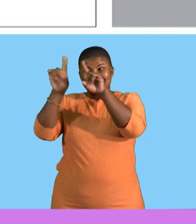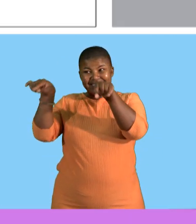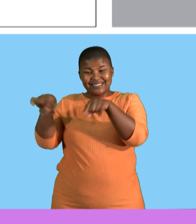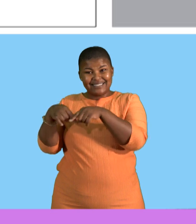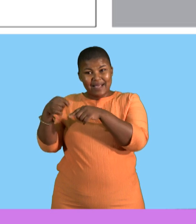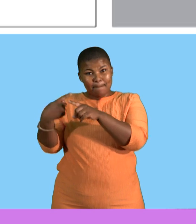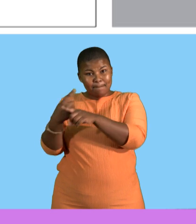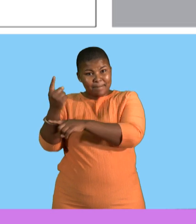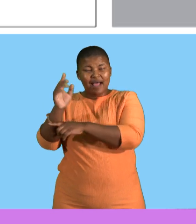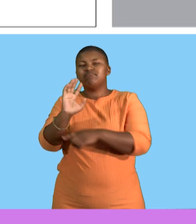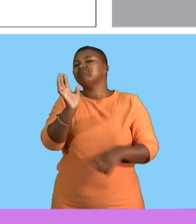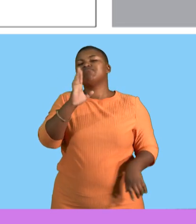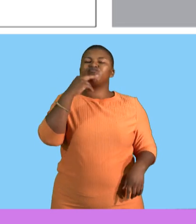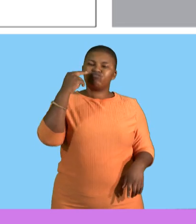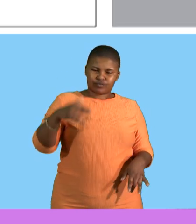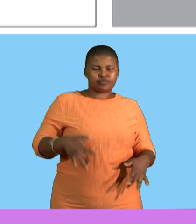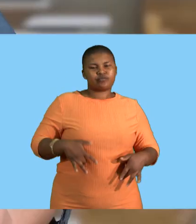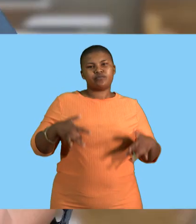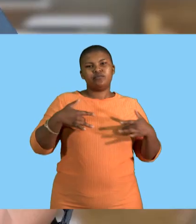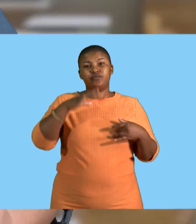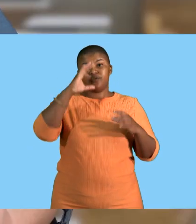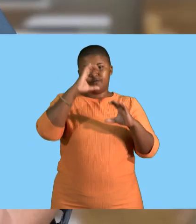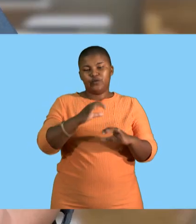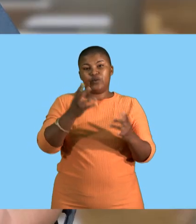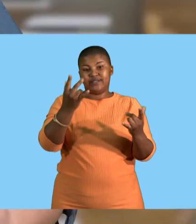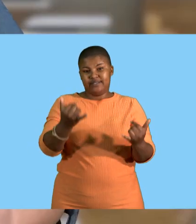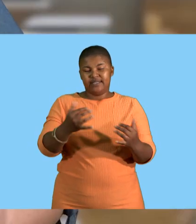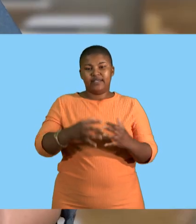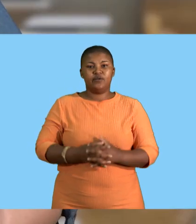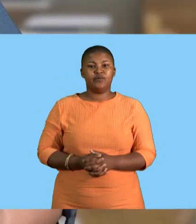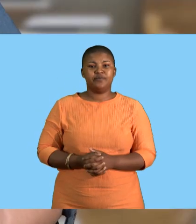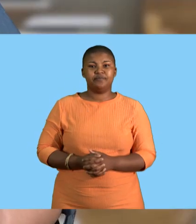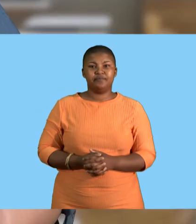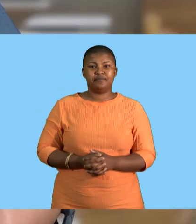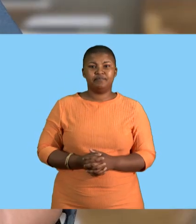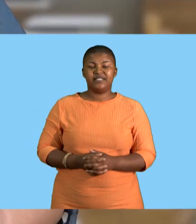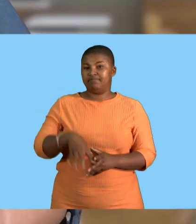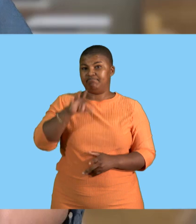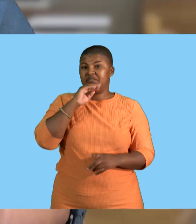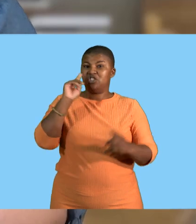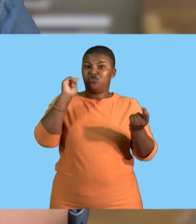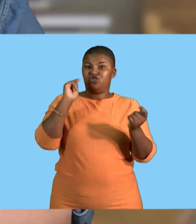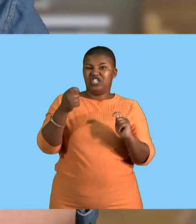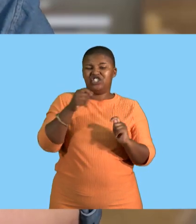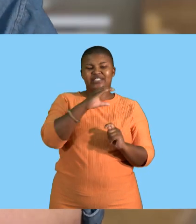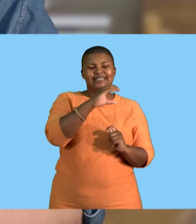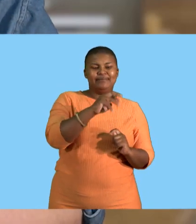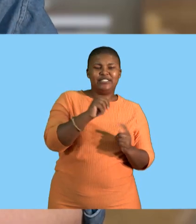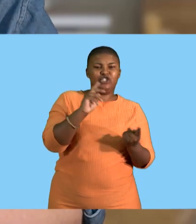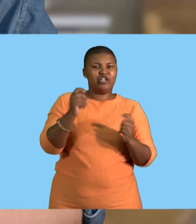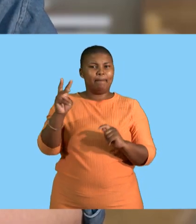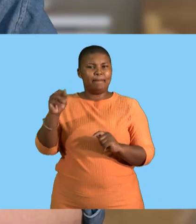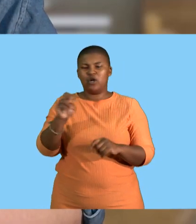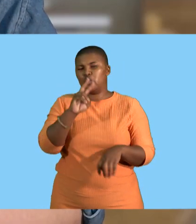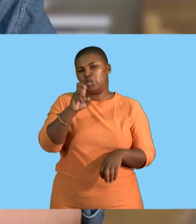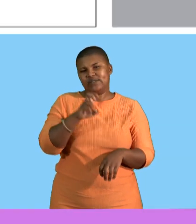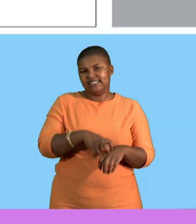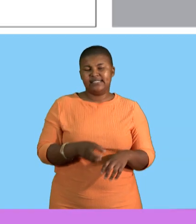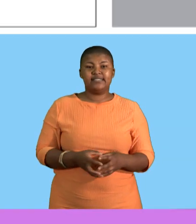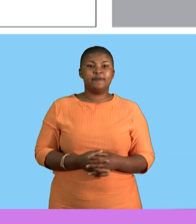working in reality, in real life, and therefore there's no conversion needed. Now,